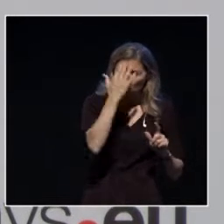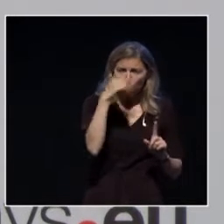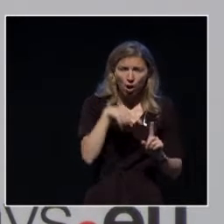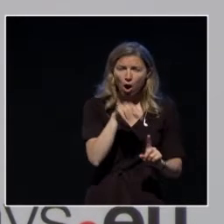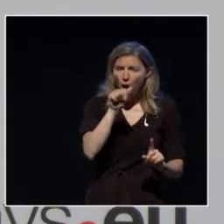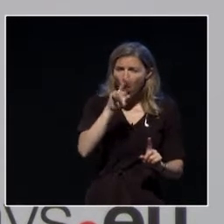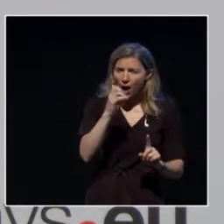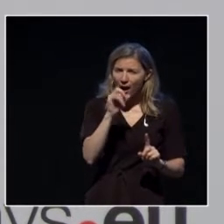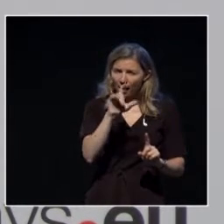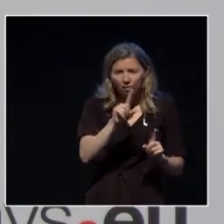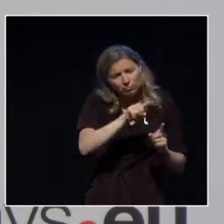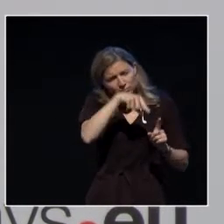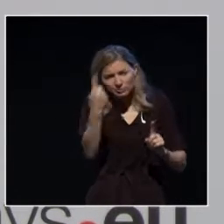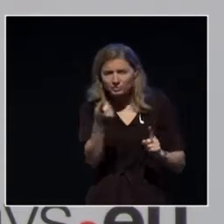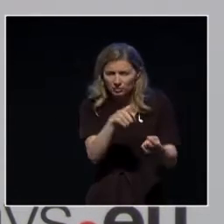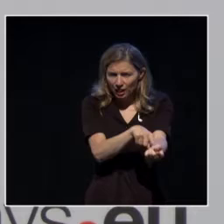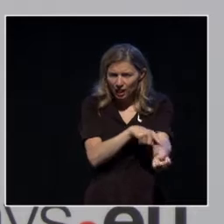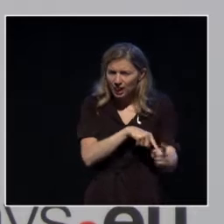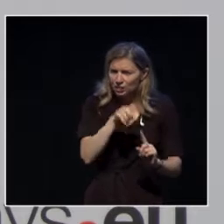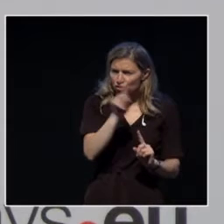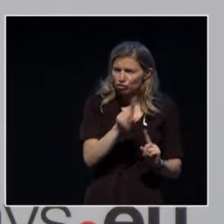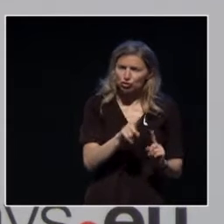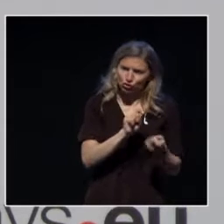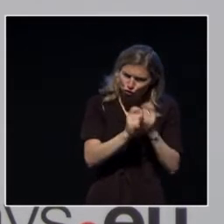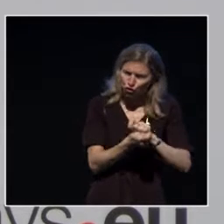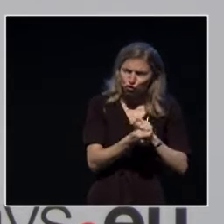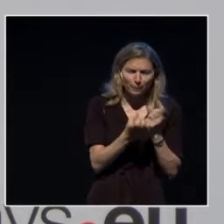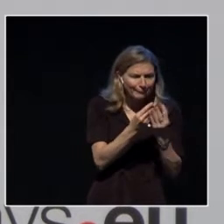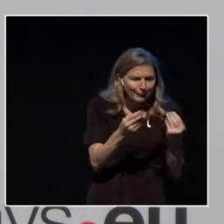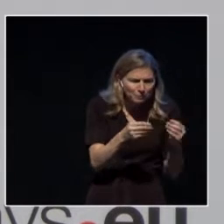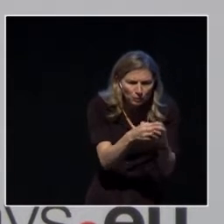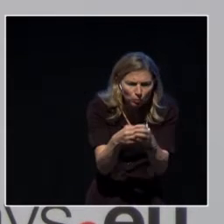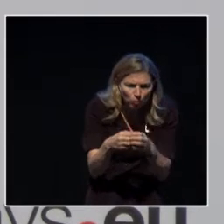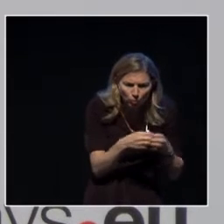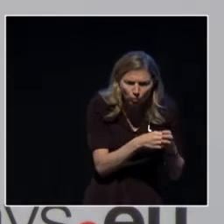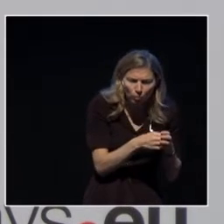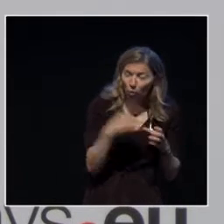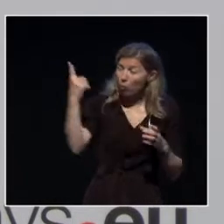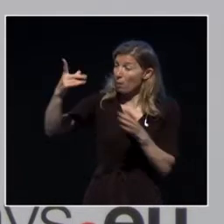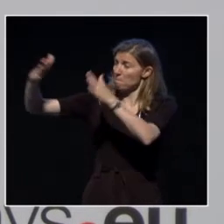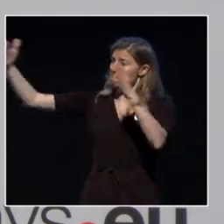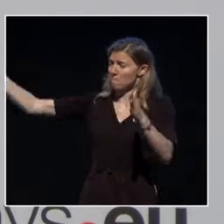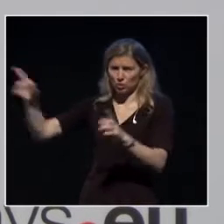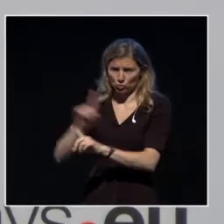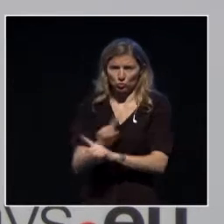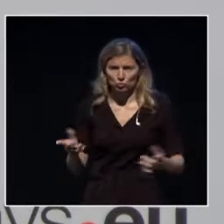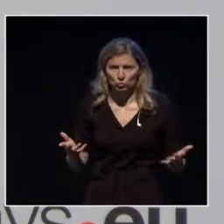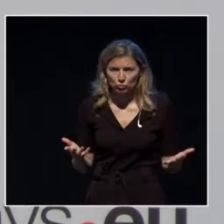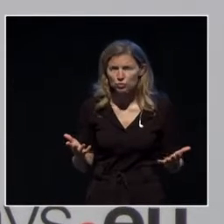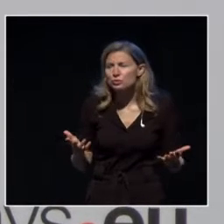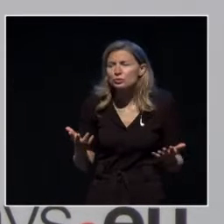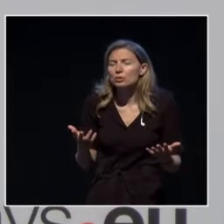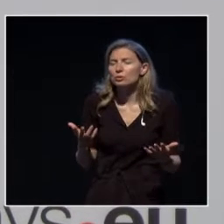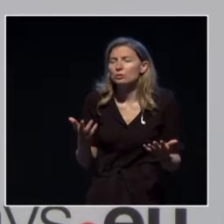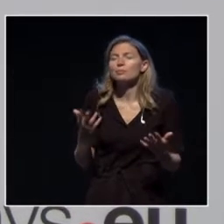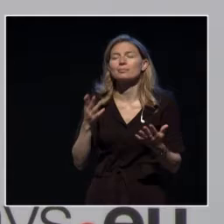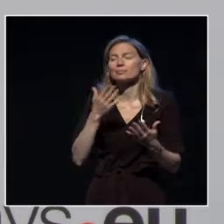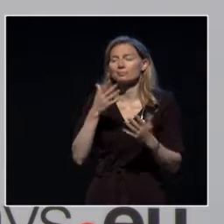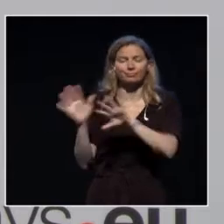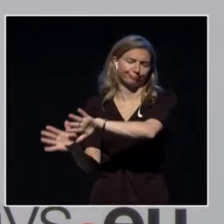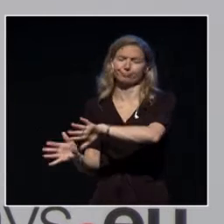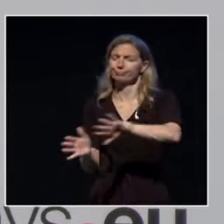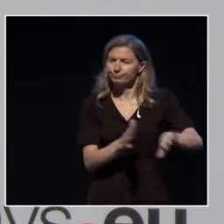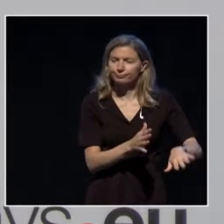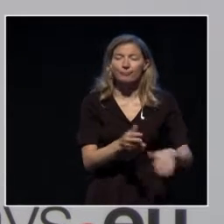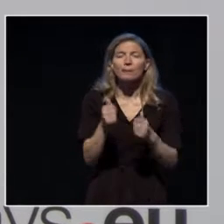this is also part of the nature of technological change. We should talk about